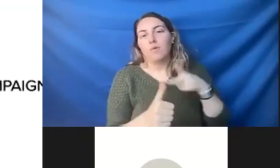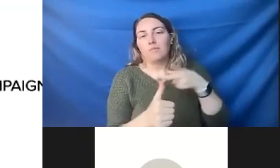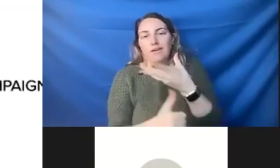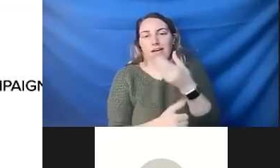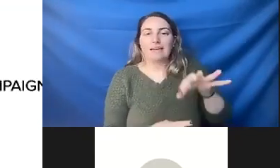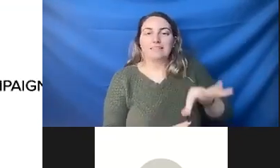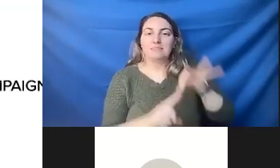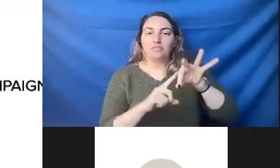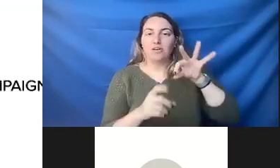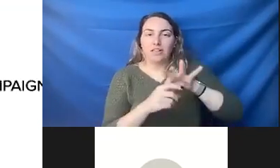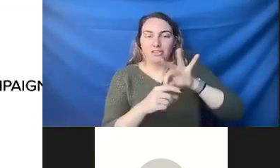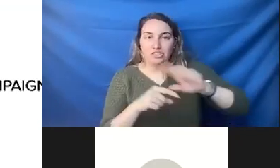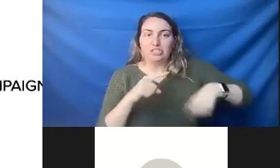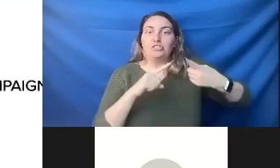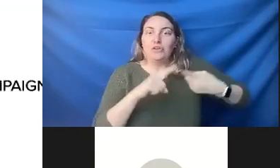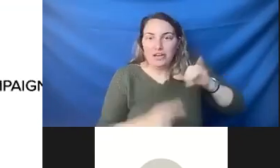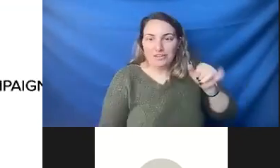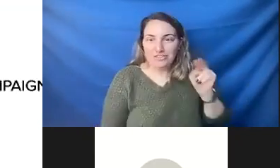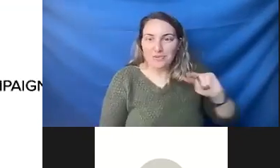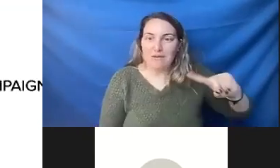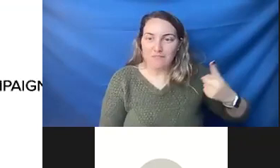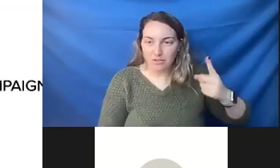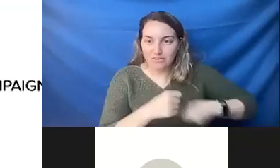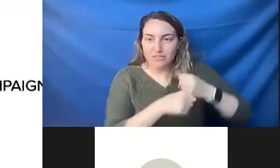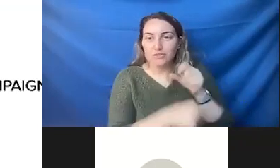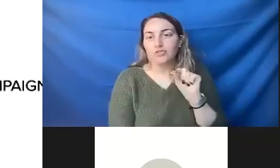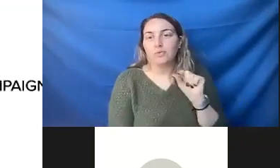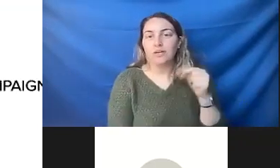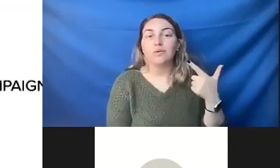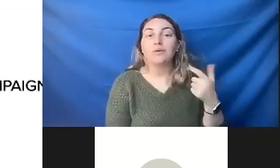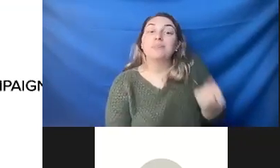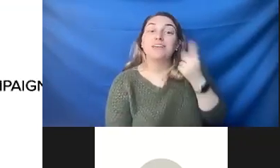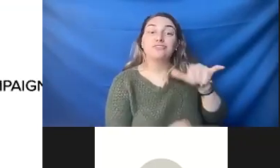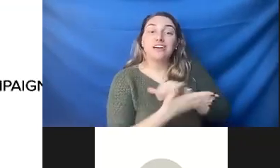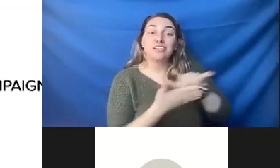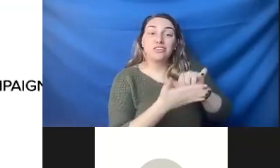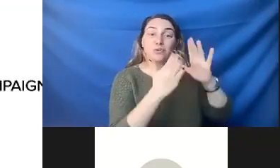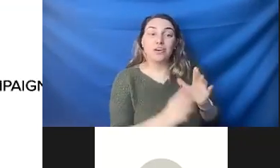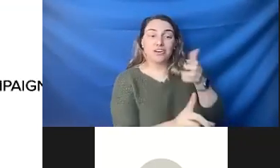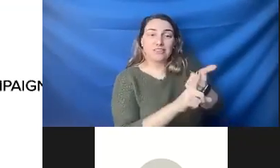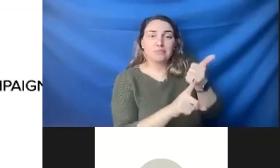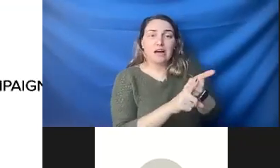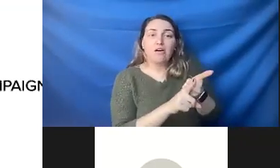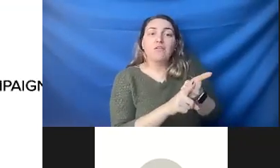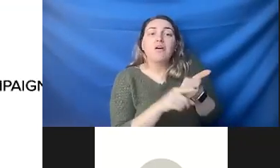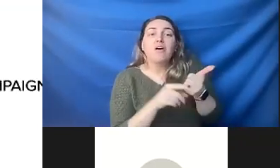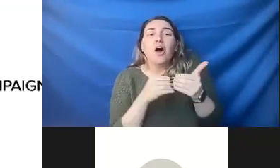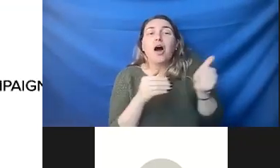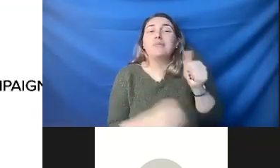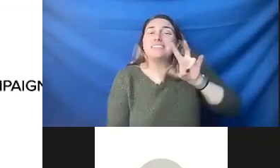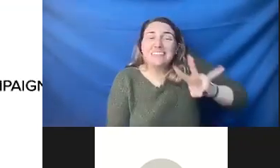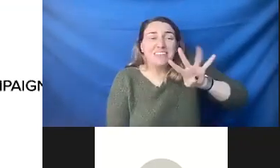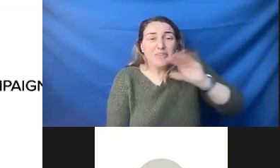2021. So almost 74% of New Yorkers voted yes on this ballot question.